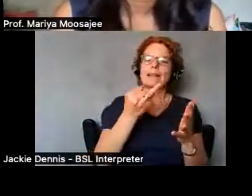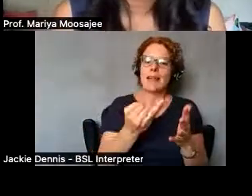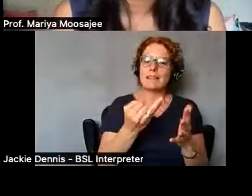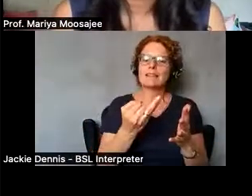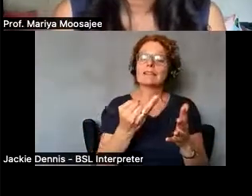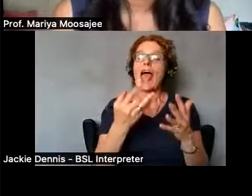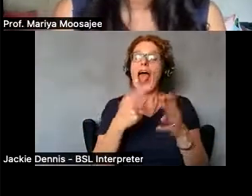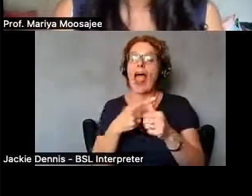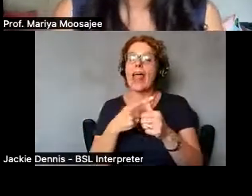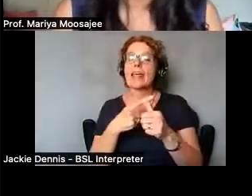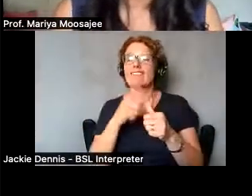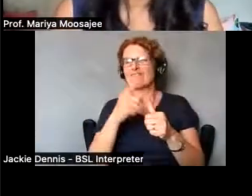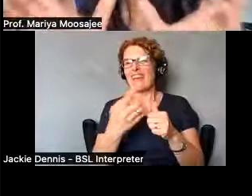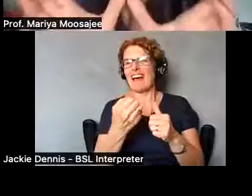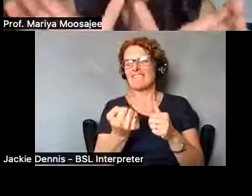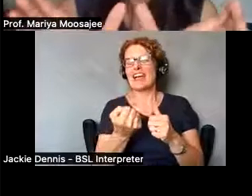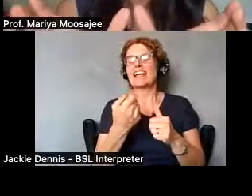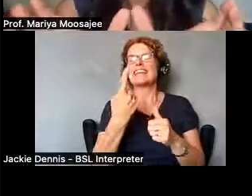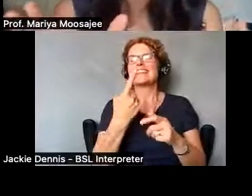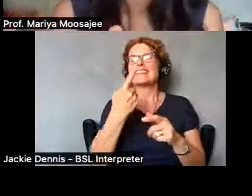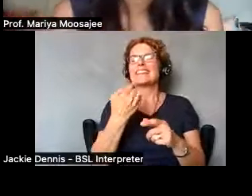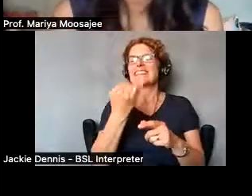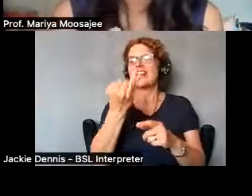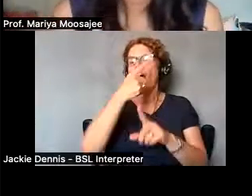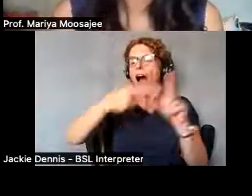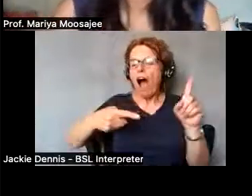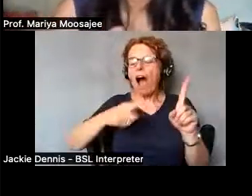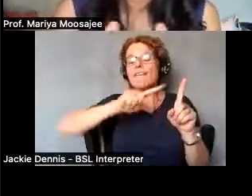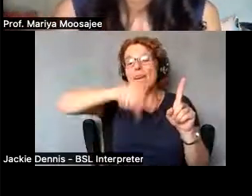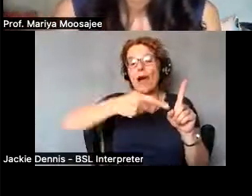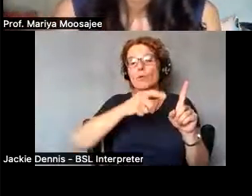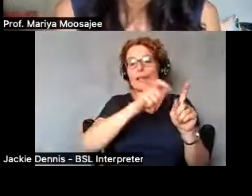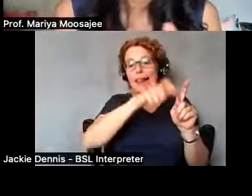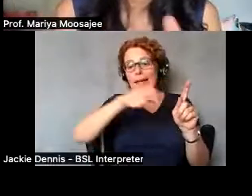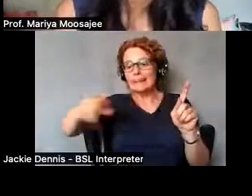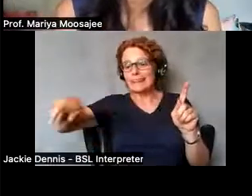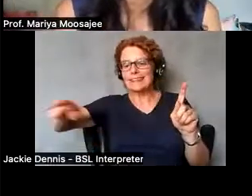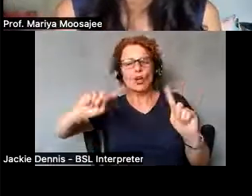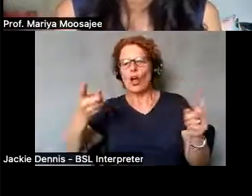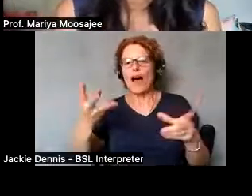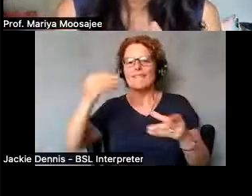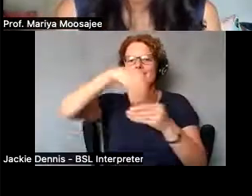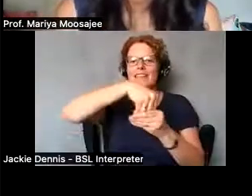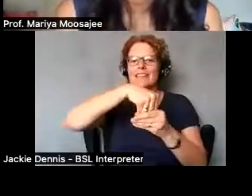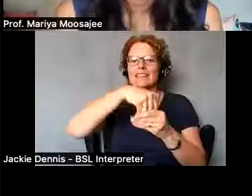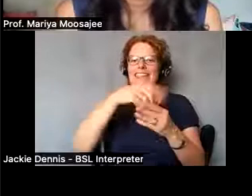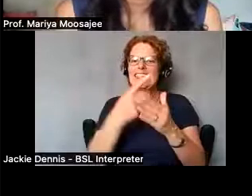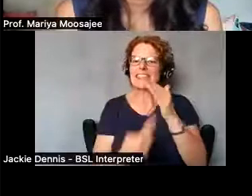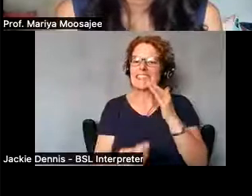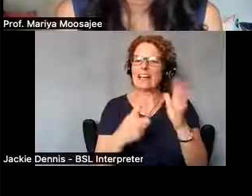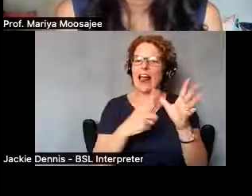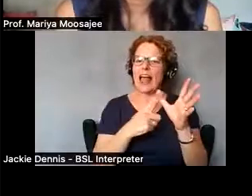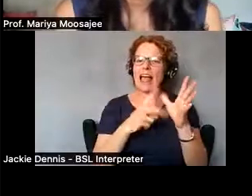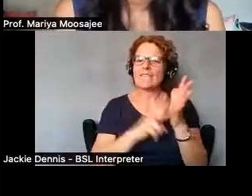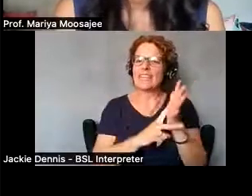7,500 letters. So the whole of the Mya7A gene would not fit into a single AAV